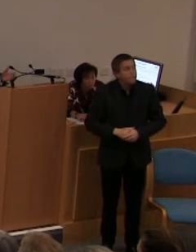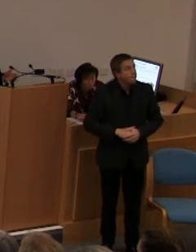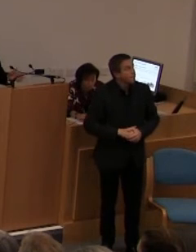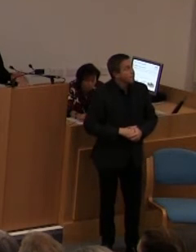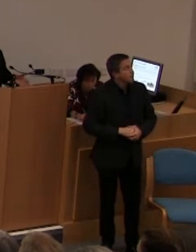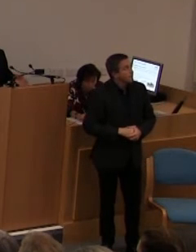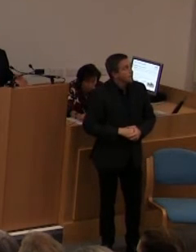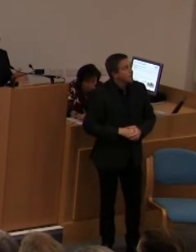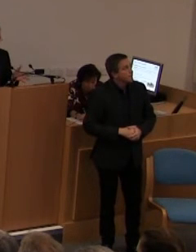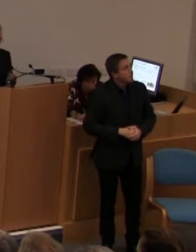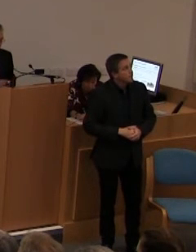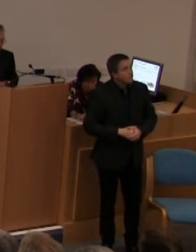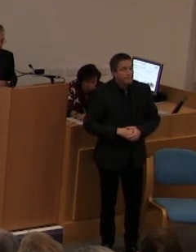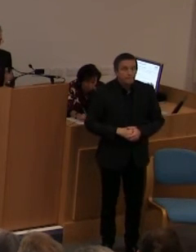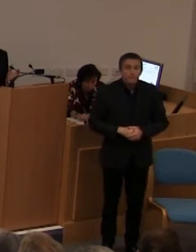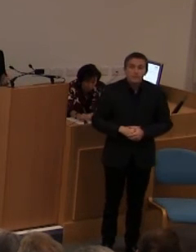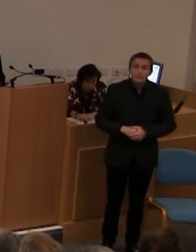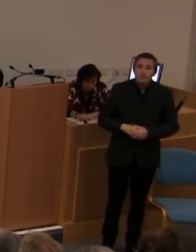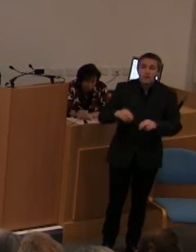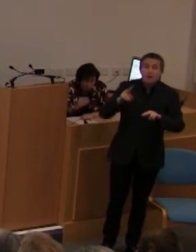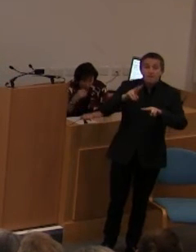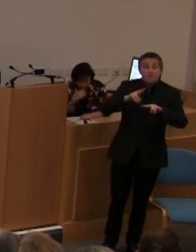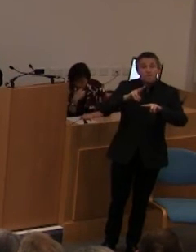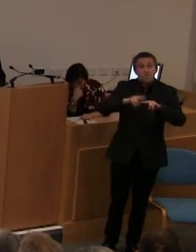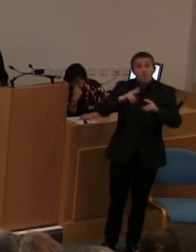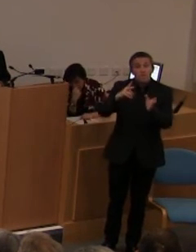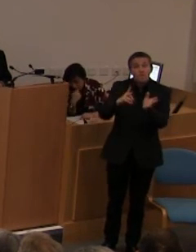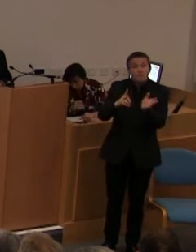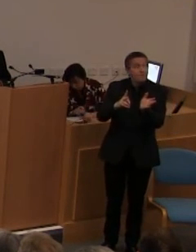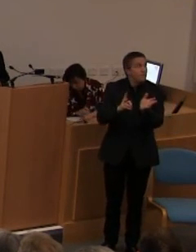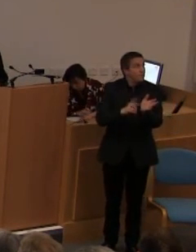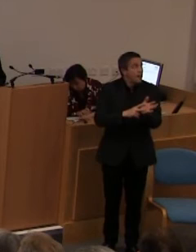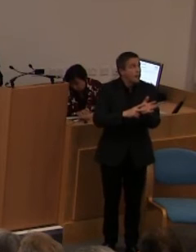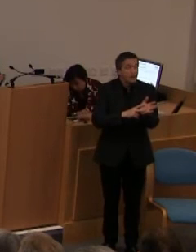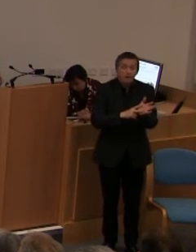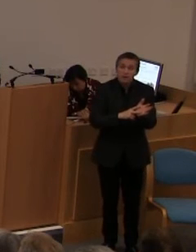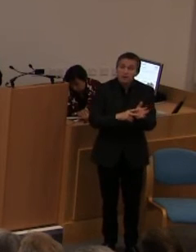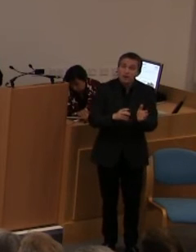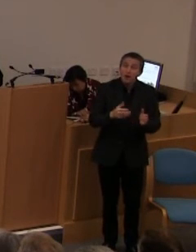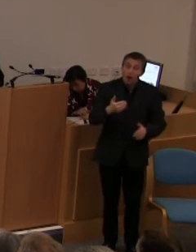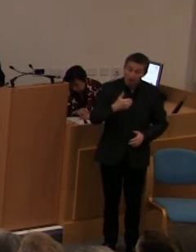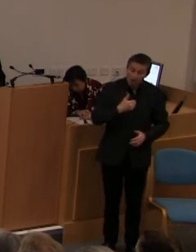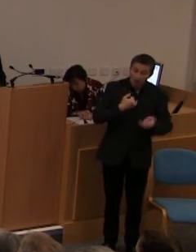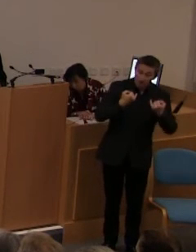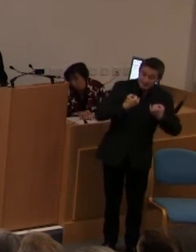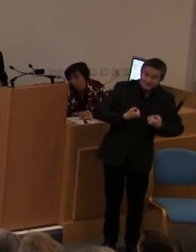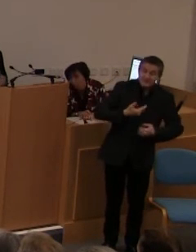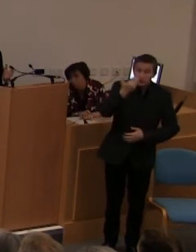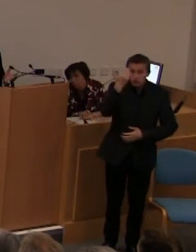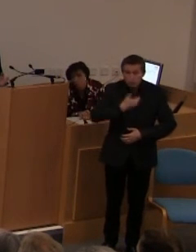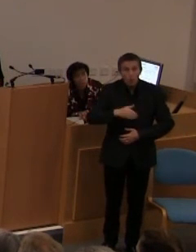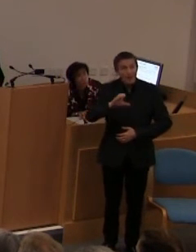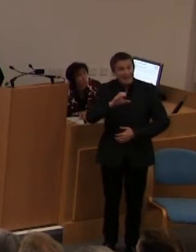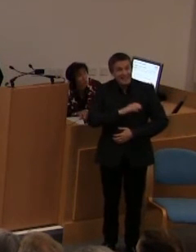In terms of overall health of Forth Valley, delighted to report that deaths from heart disease, strokes and cancer